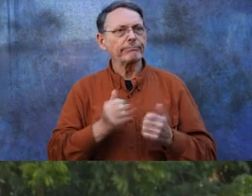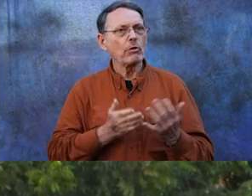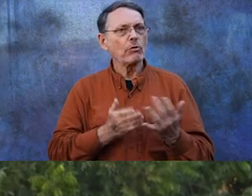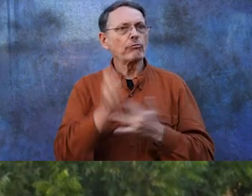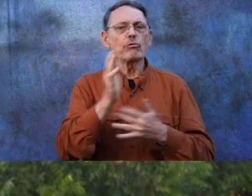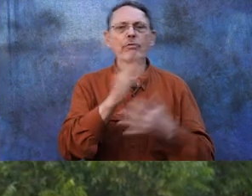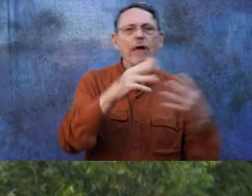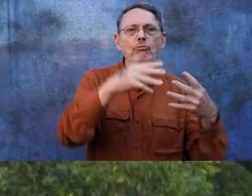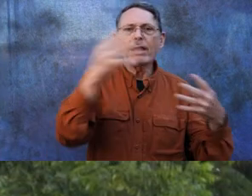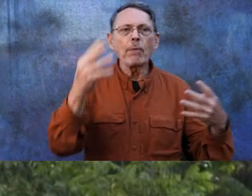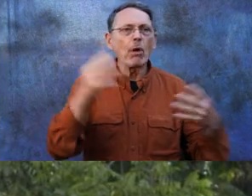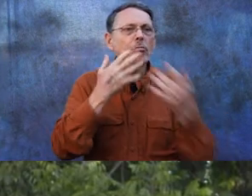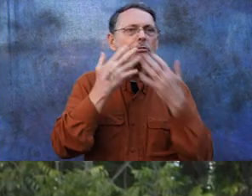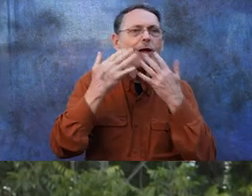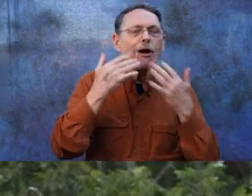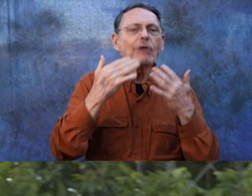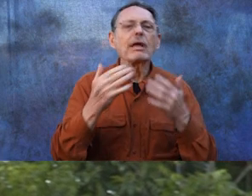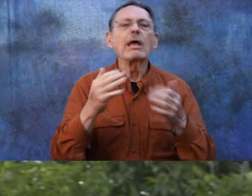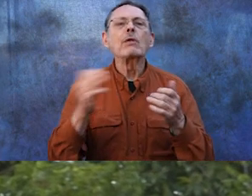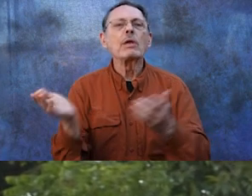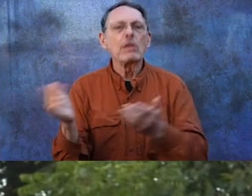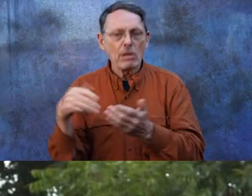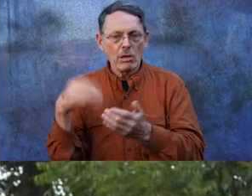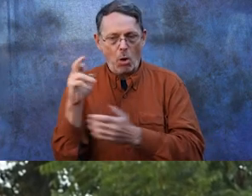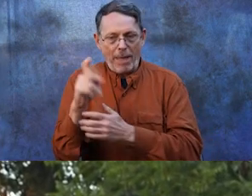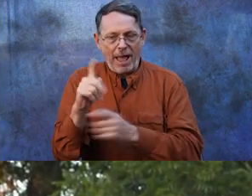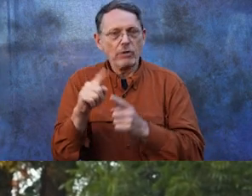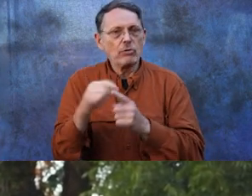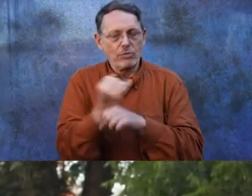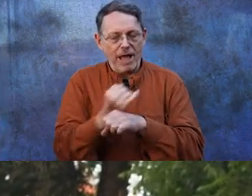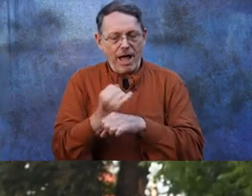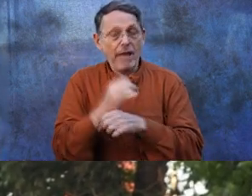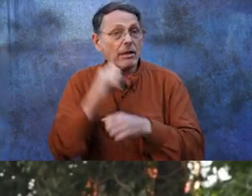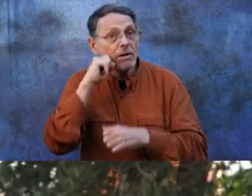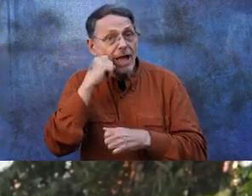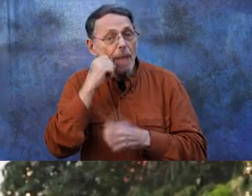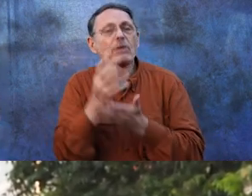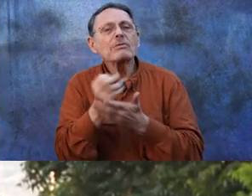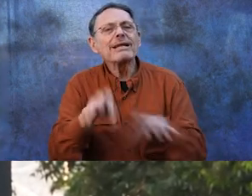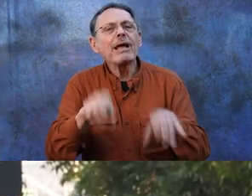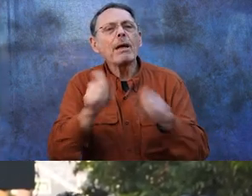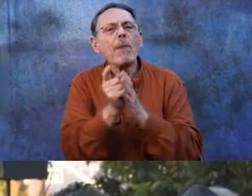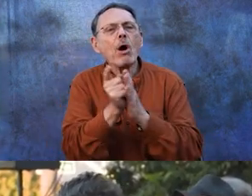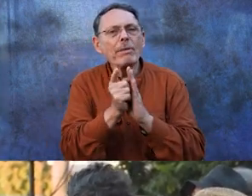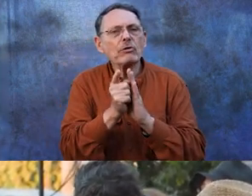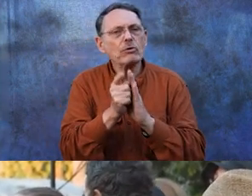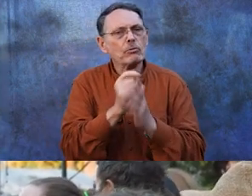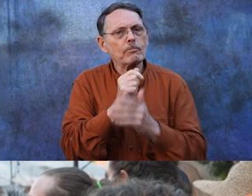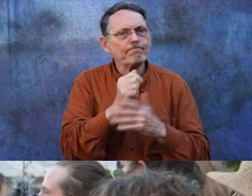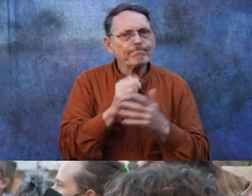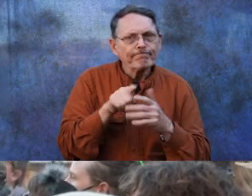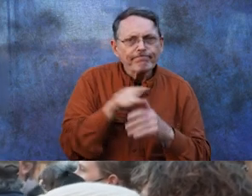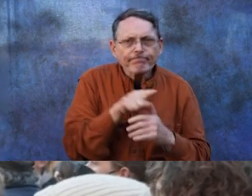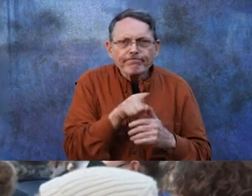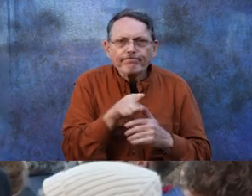through that rainbow and back out again onto that aisle of apples, and just take a moment and find your way